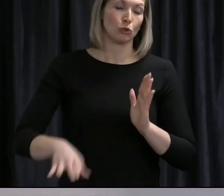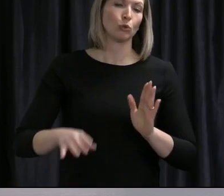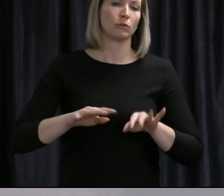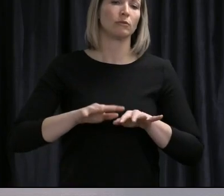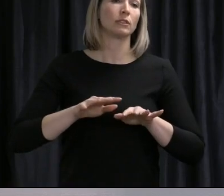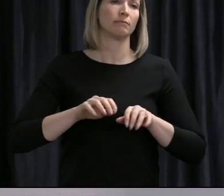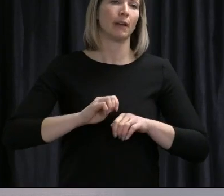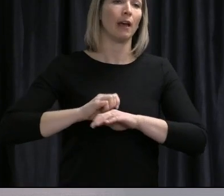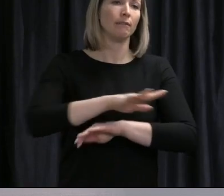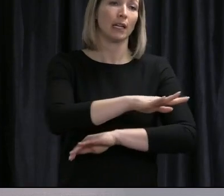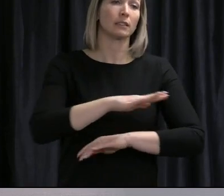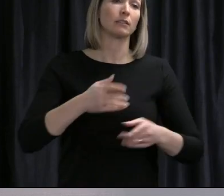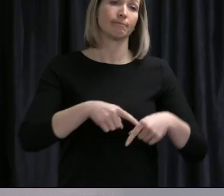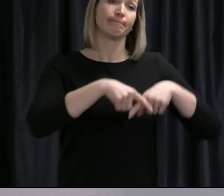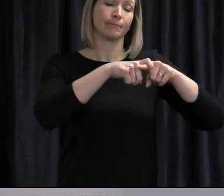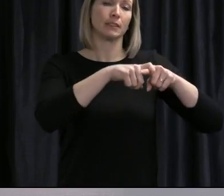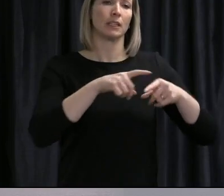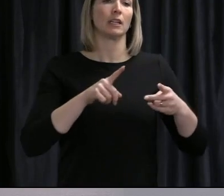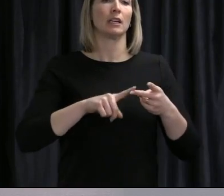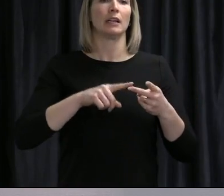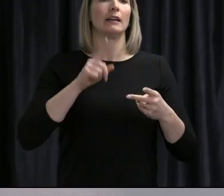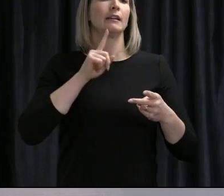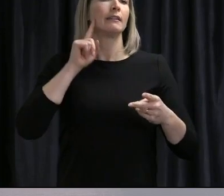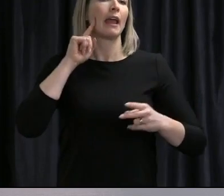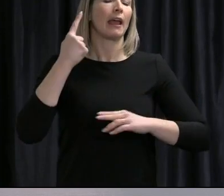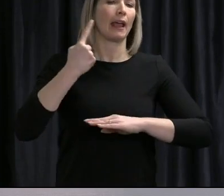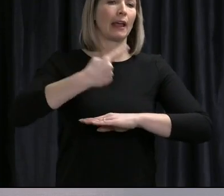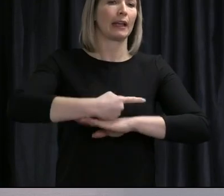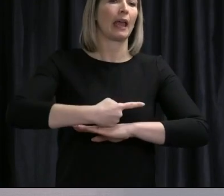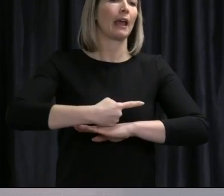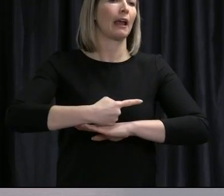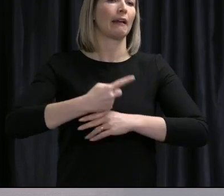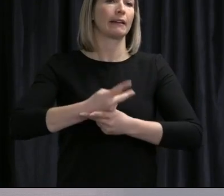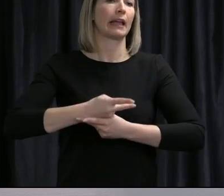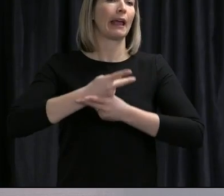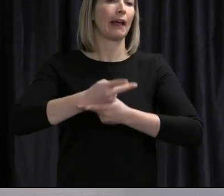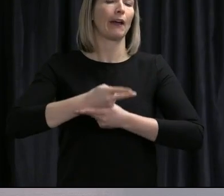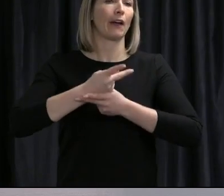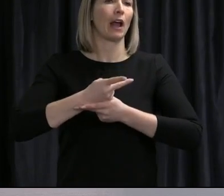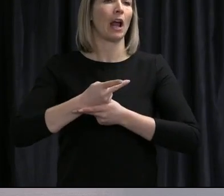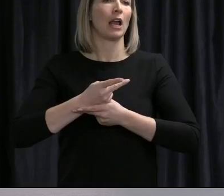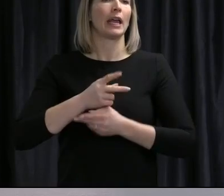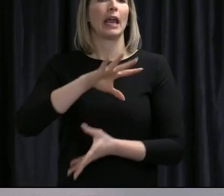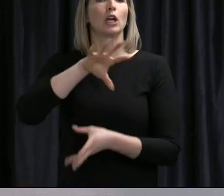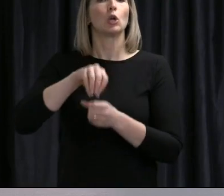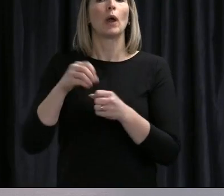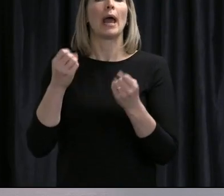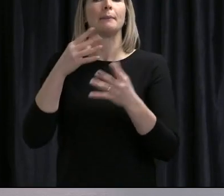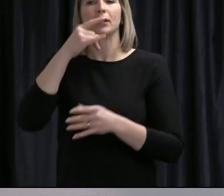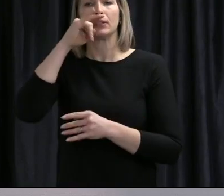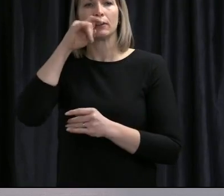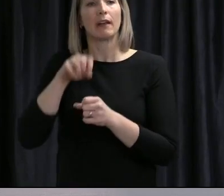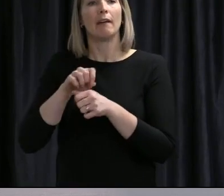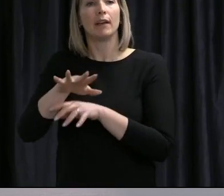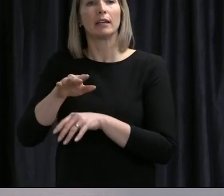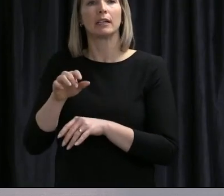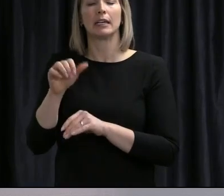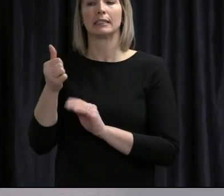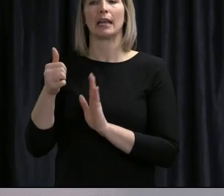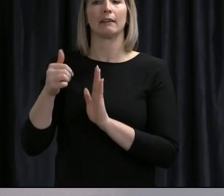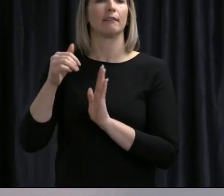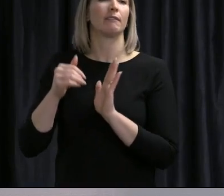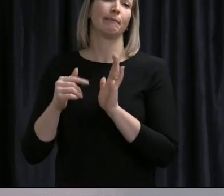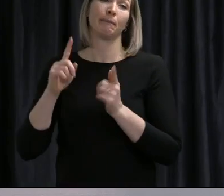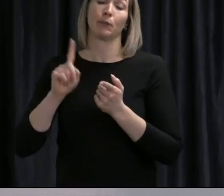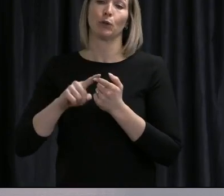daycare, childcare. We could be looking at another 10 to 15,000 children. So. Dr. Fitzgerald, what are your most recent numbers? How